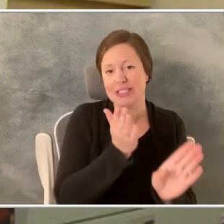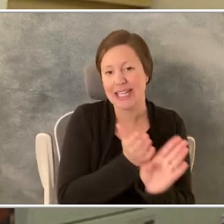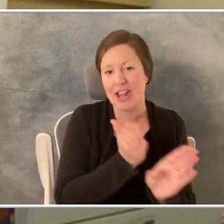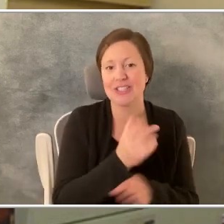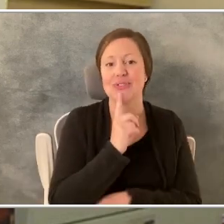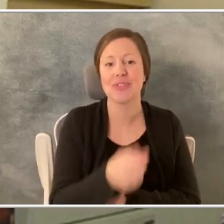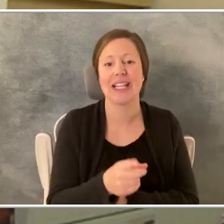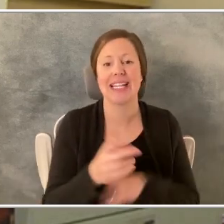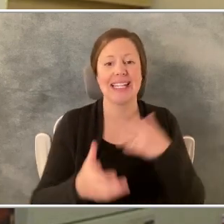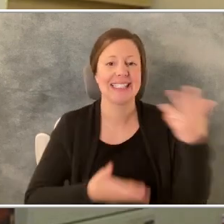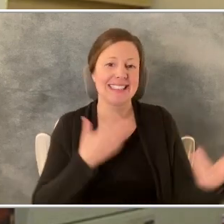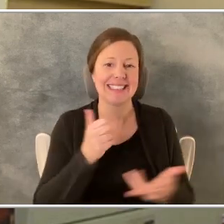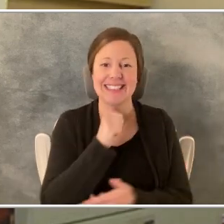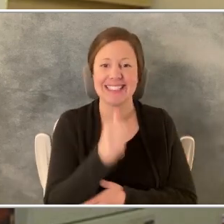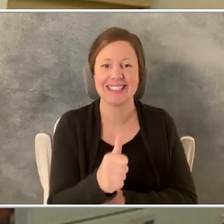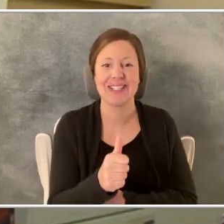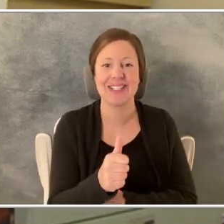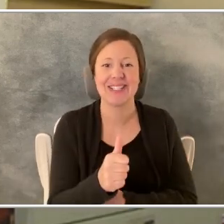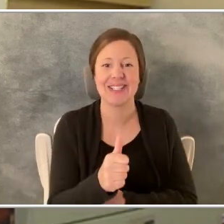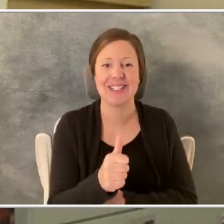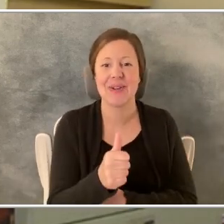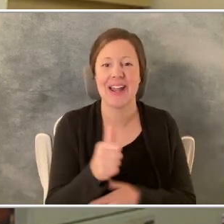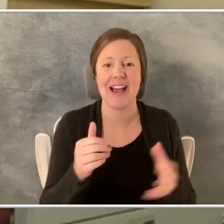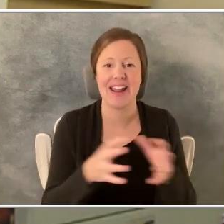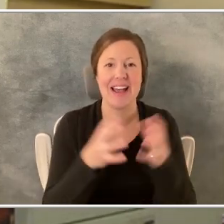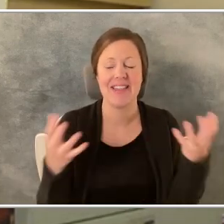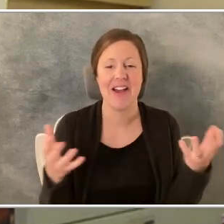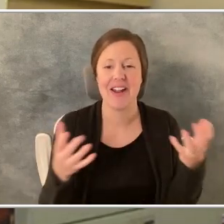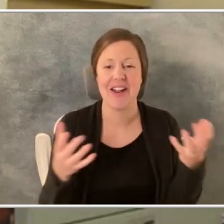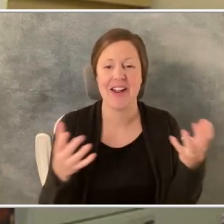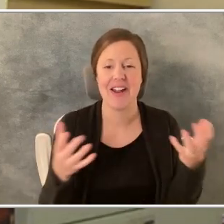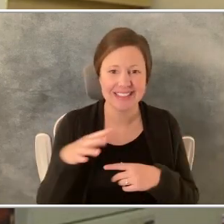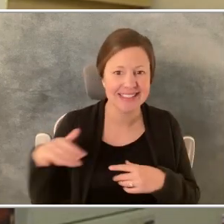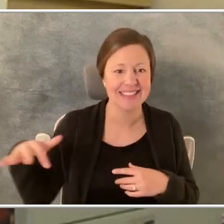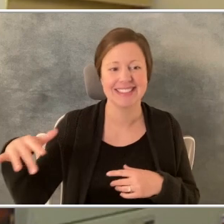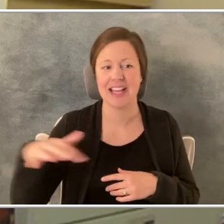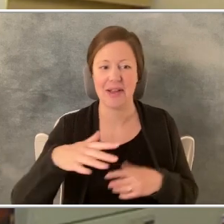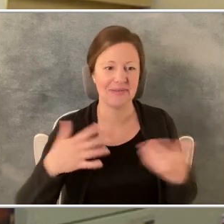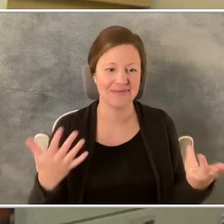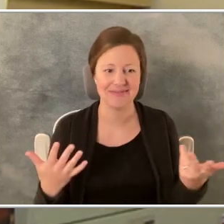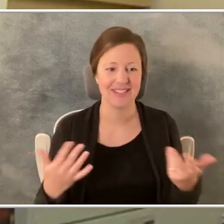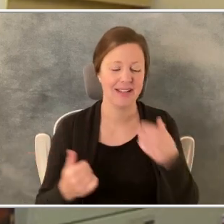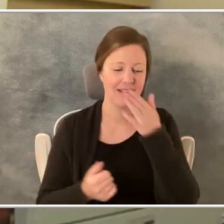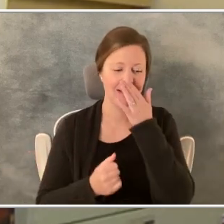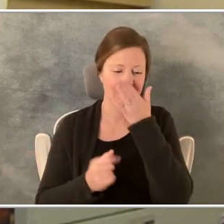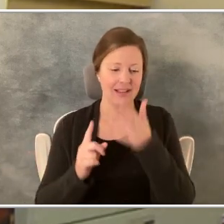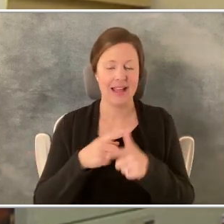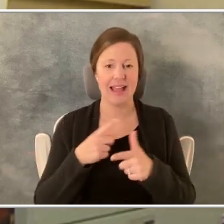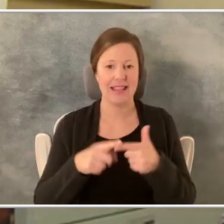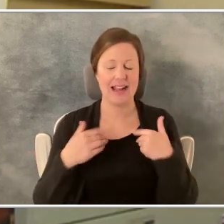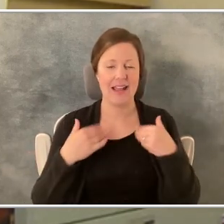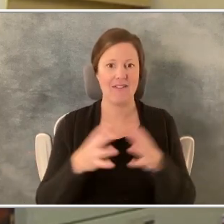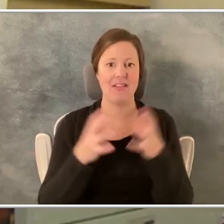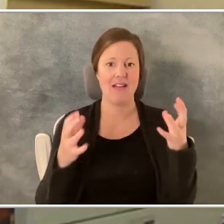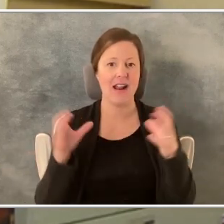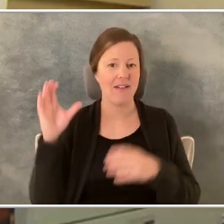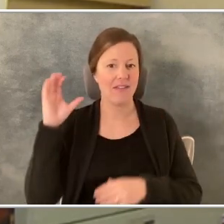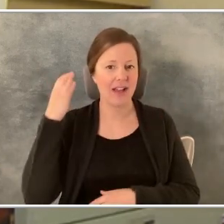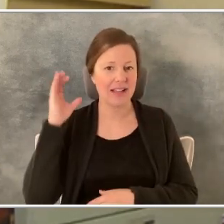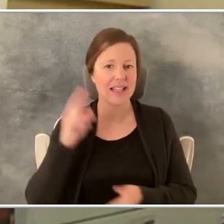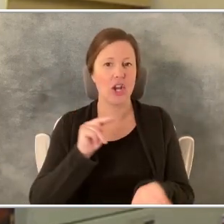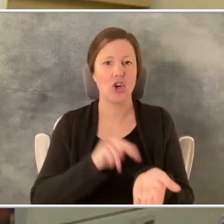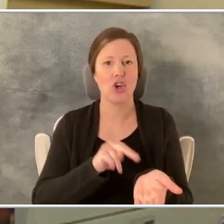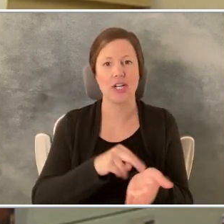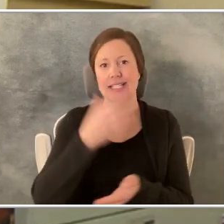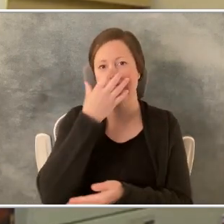lot of conversations with him. He diagnoses the family all the time. And then I have a lot of cousins that are nurse anesthetists